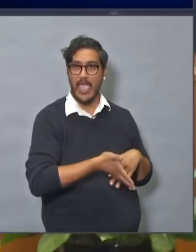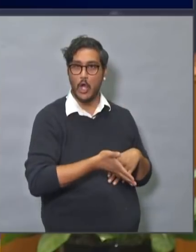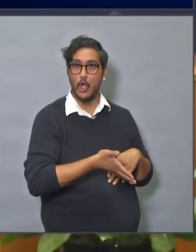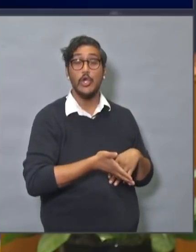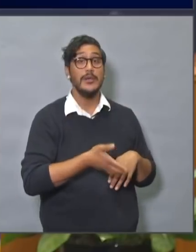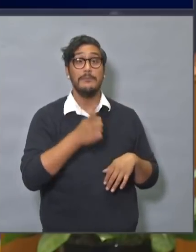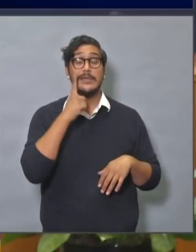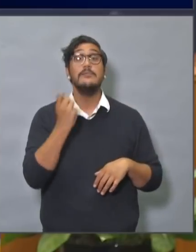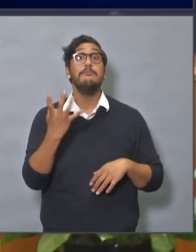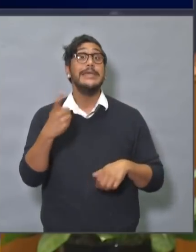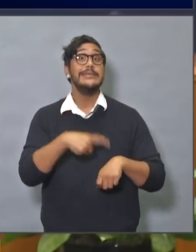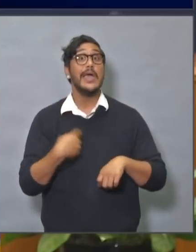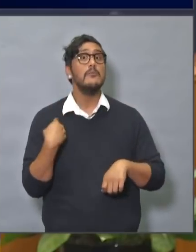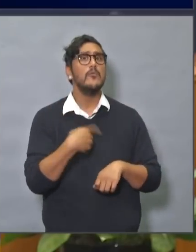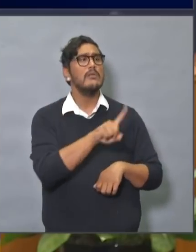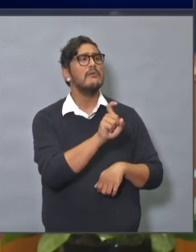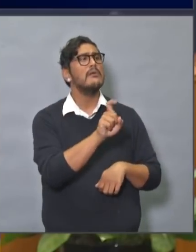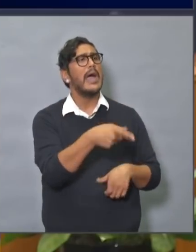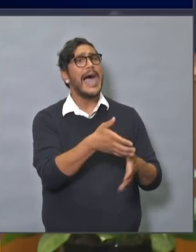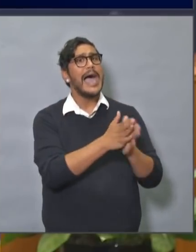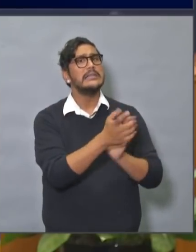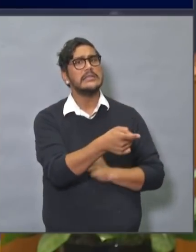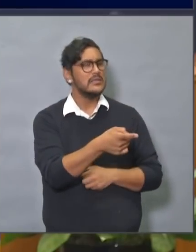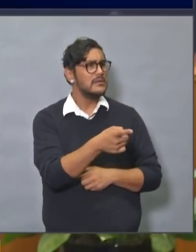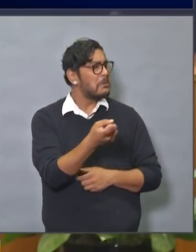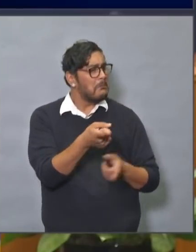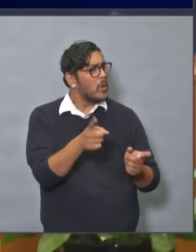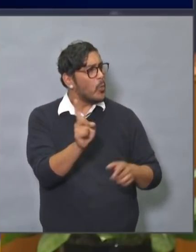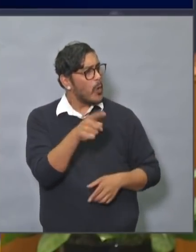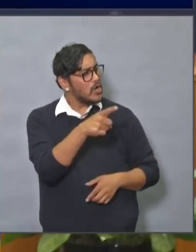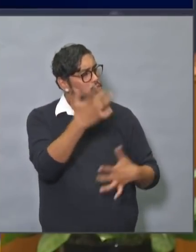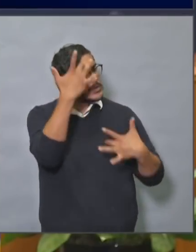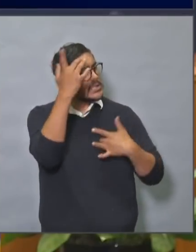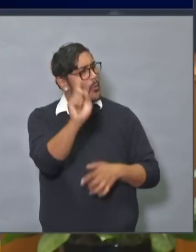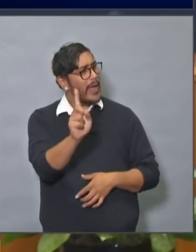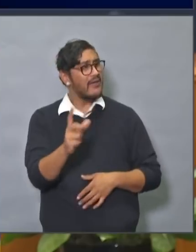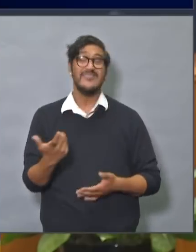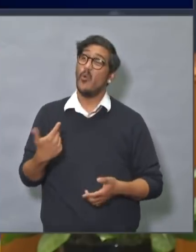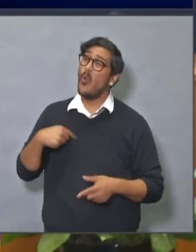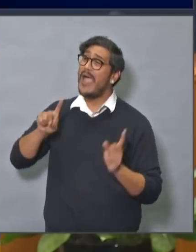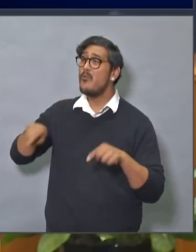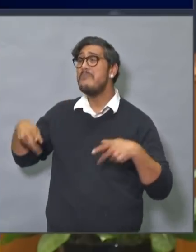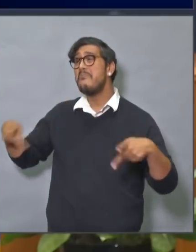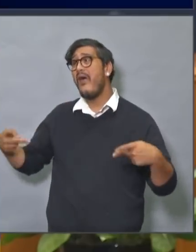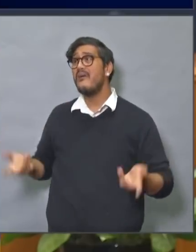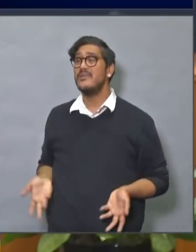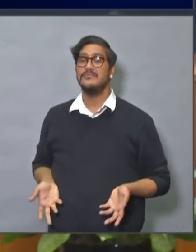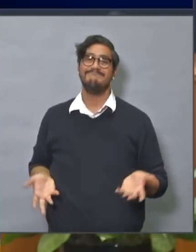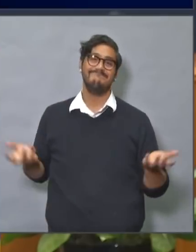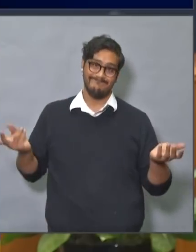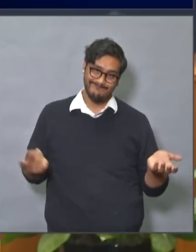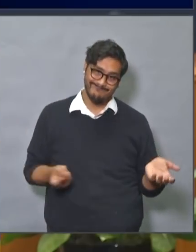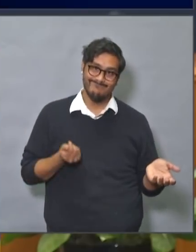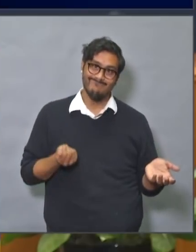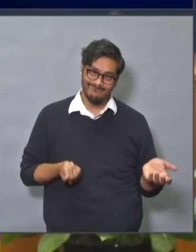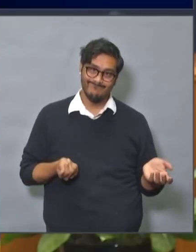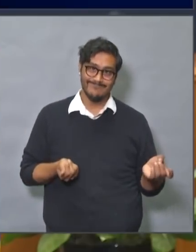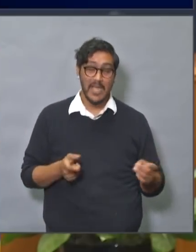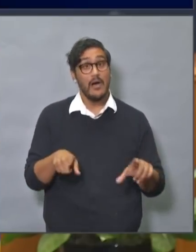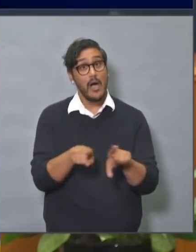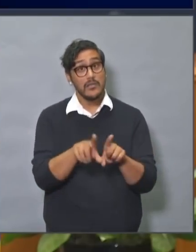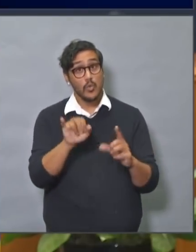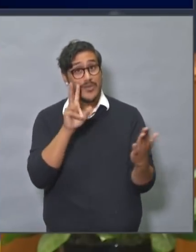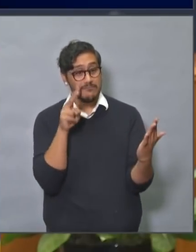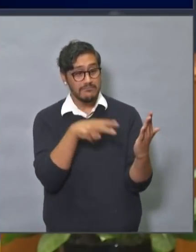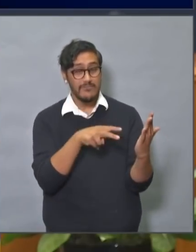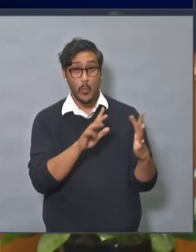was at a party and 4 other people are now infected. We also have, as you've noted, if you're looking on our website, we